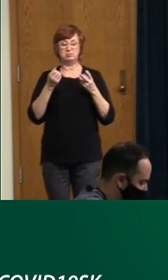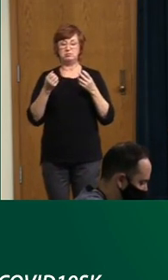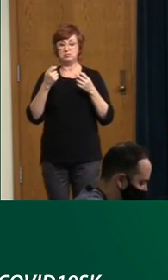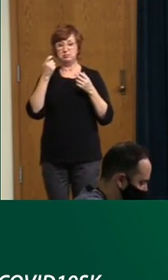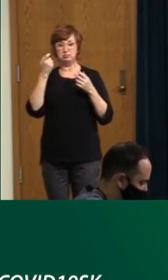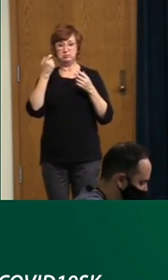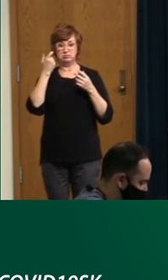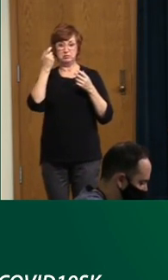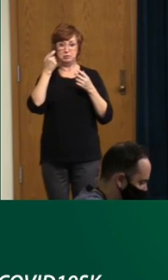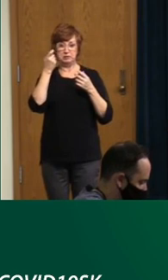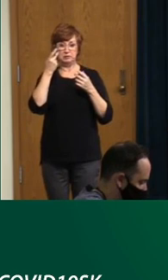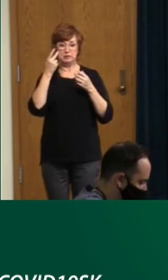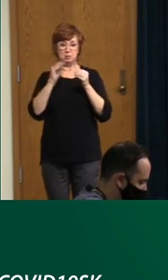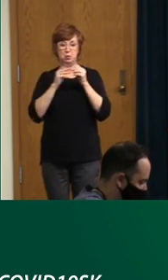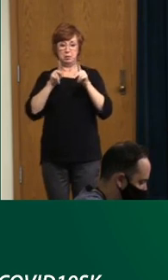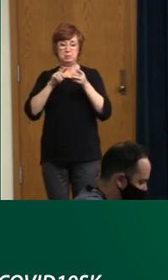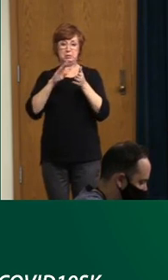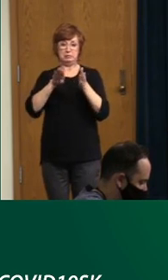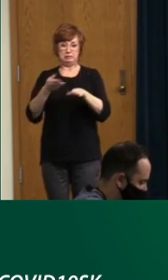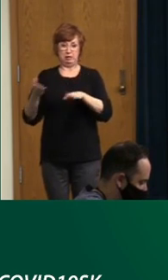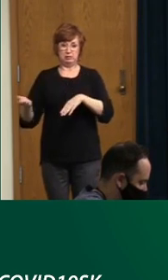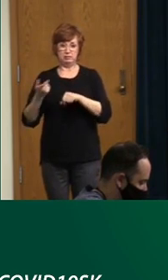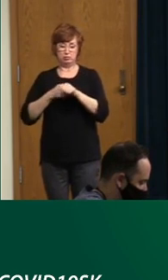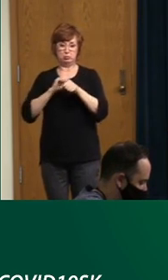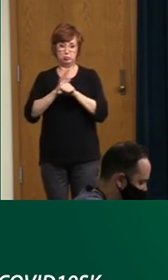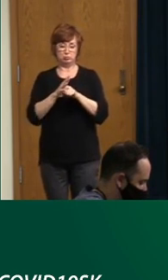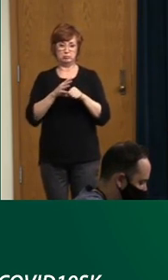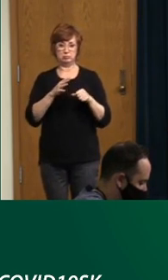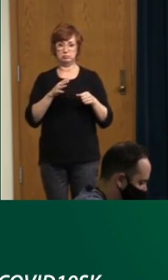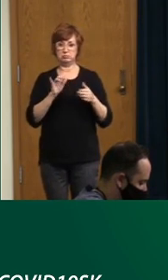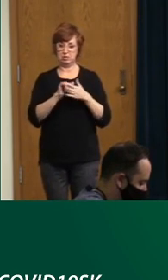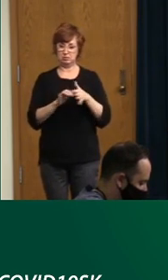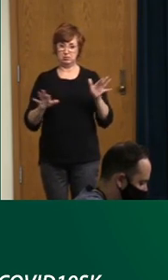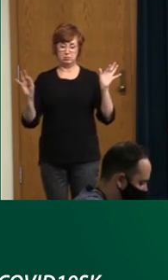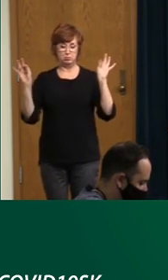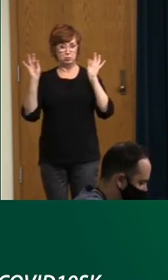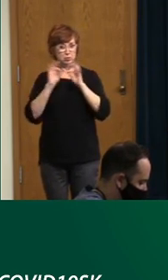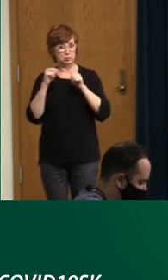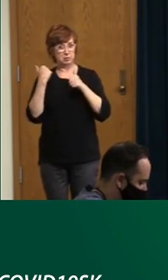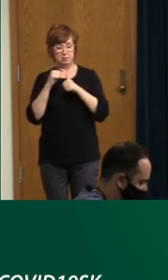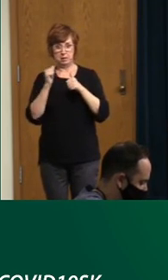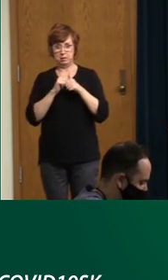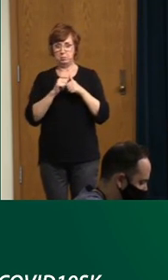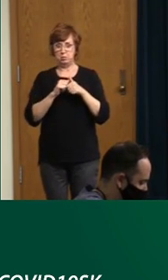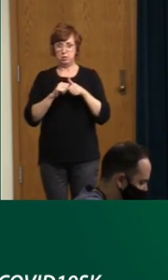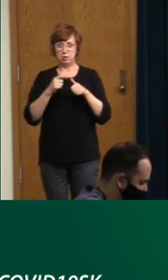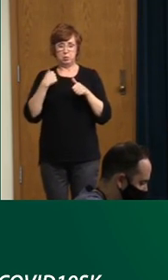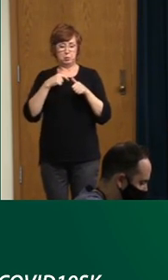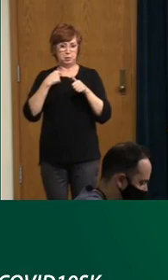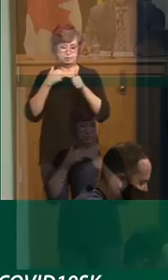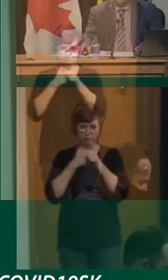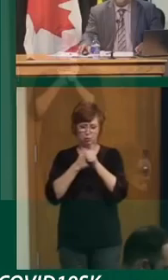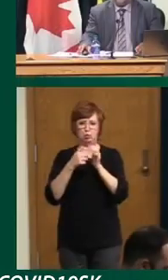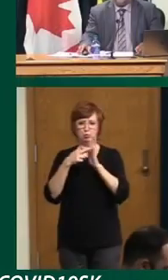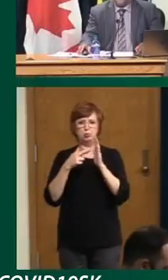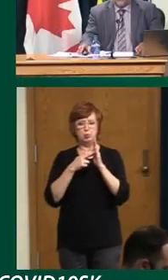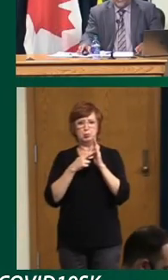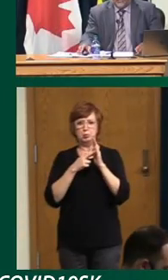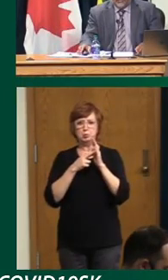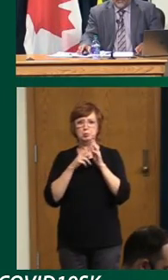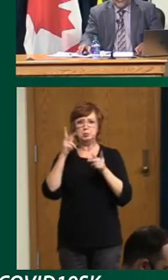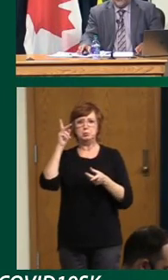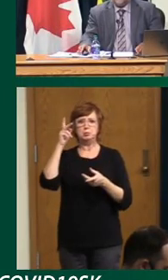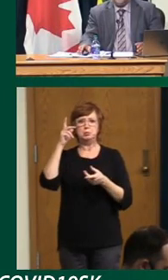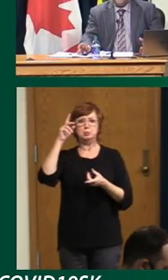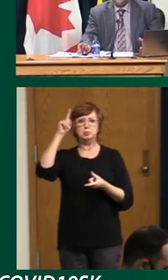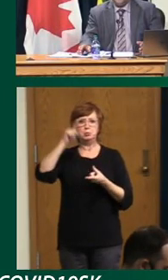why all of us should take the simple actions we need to take to bring our COVID numbers down. So I'll be showing a few slides about our